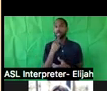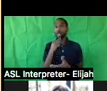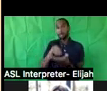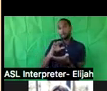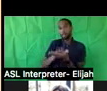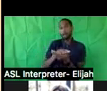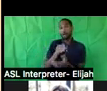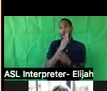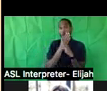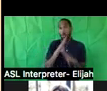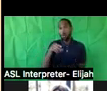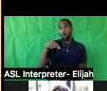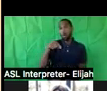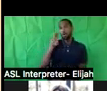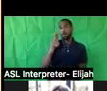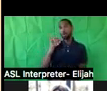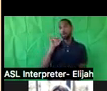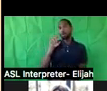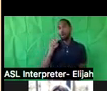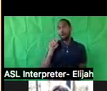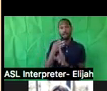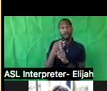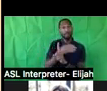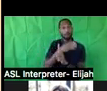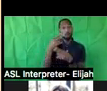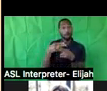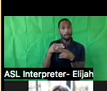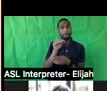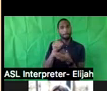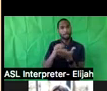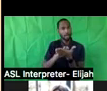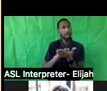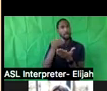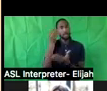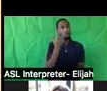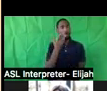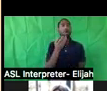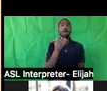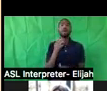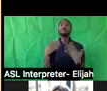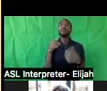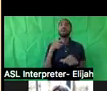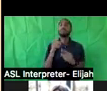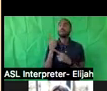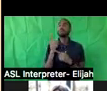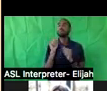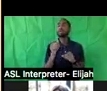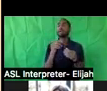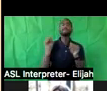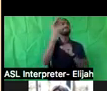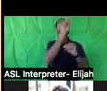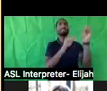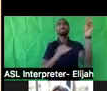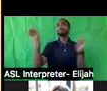Zoom name. And just give us a couple minutes at that time also to like shuffle everyone around and make sure everyone's getting to where they need to